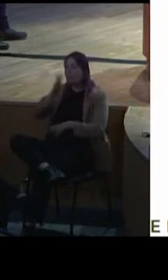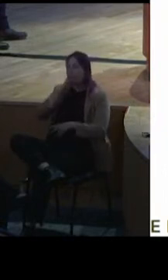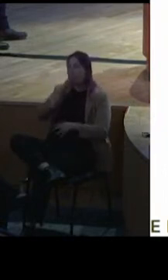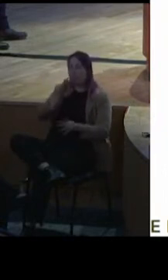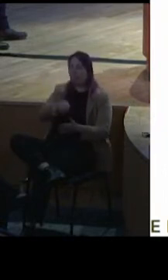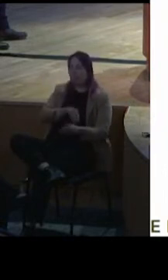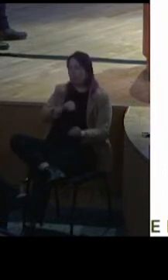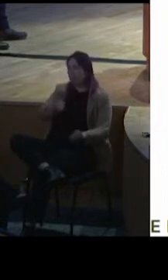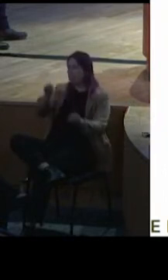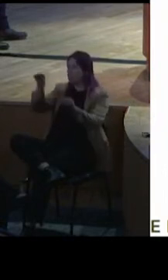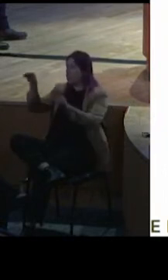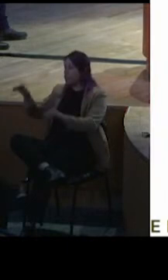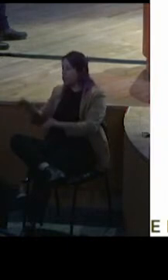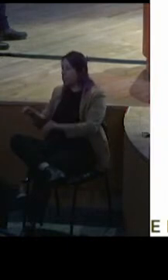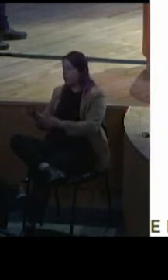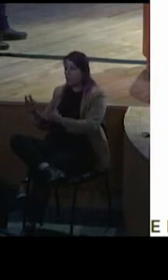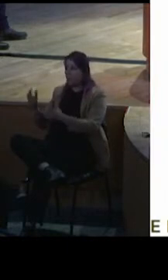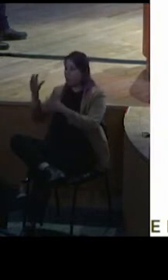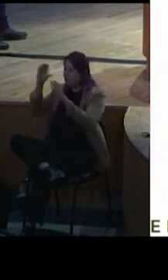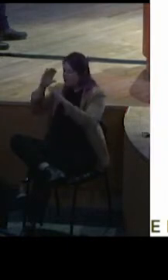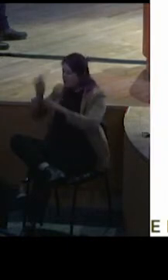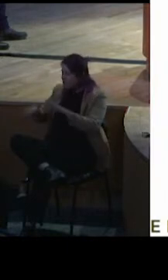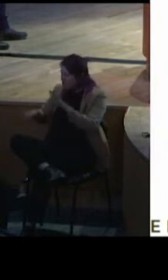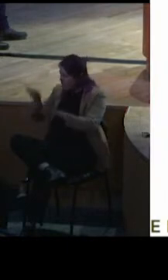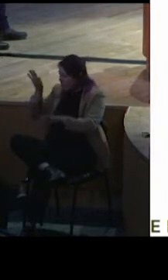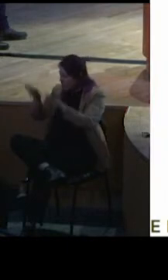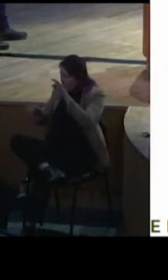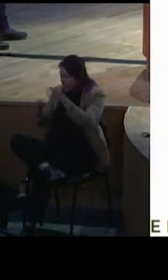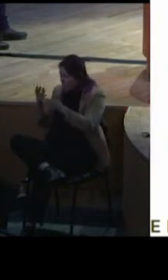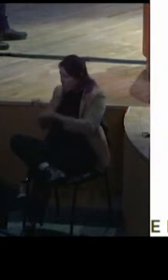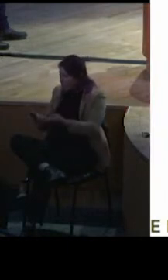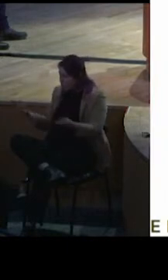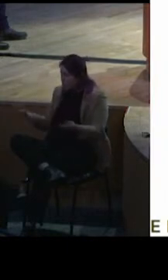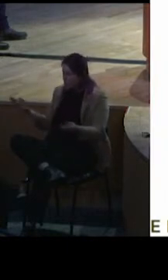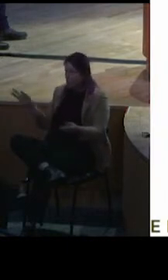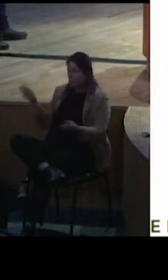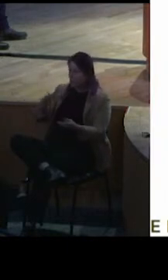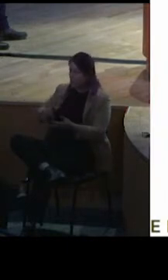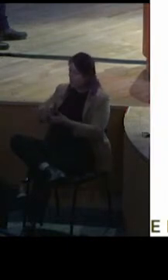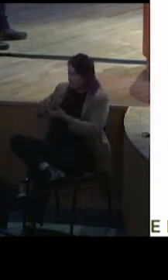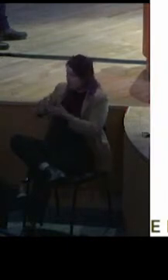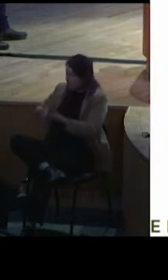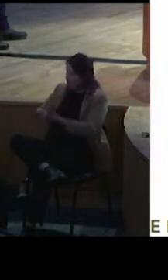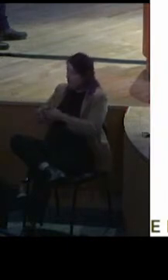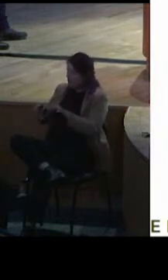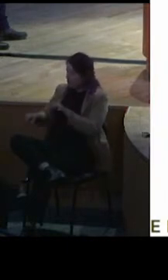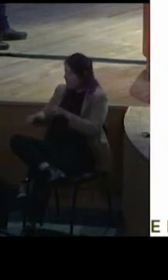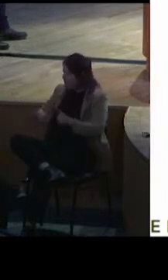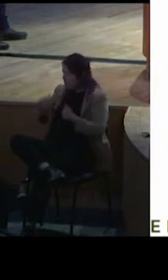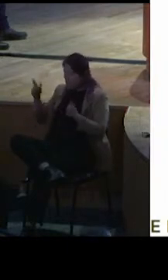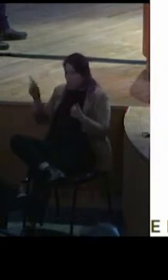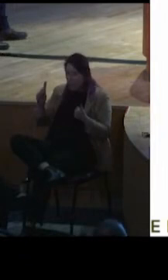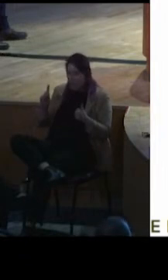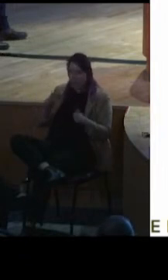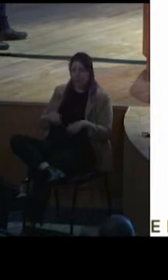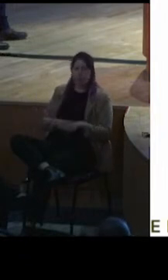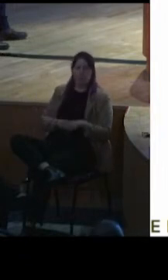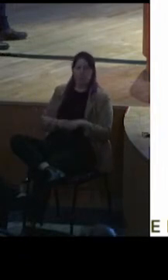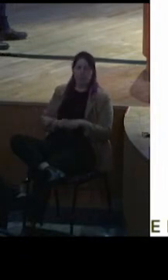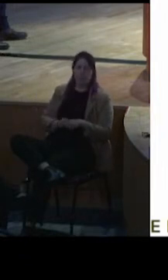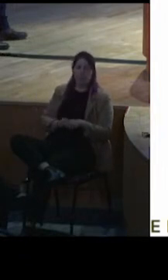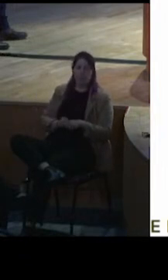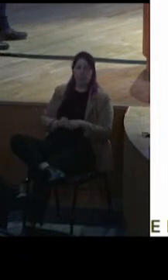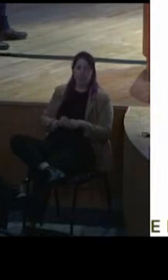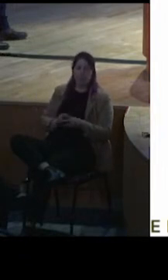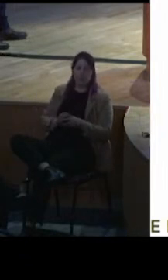new land, or find new resources, or figure out what is the best suitable place for us to exist. The story of Kane and